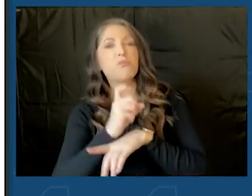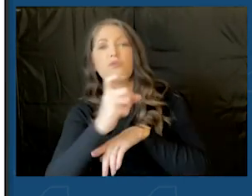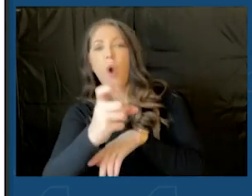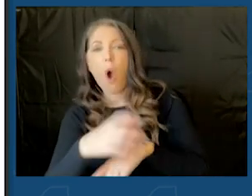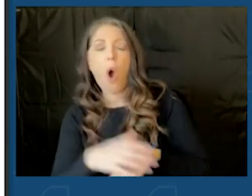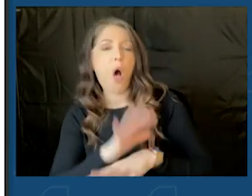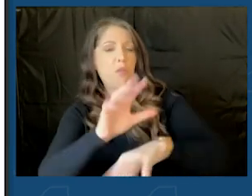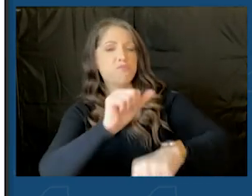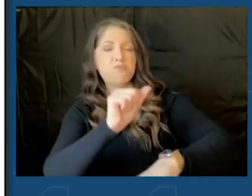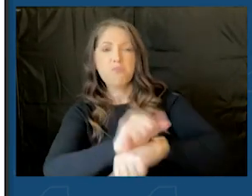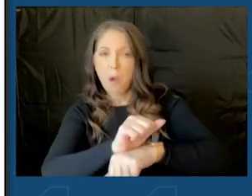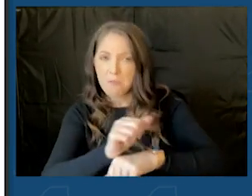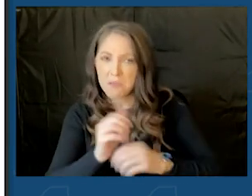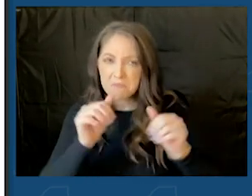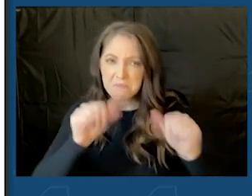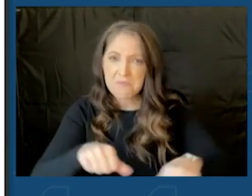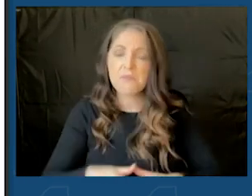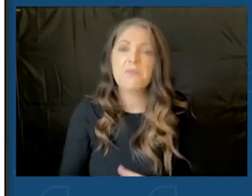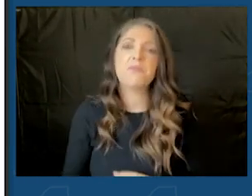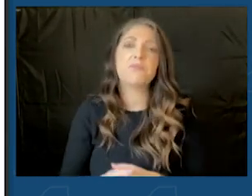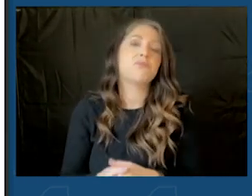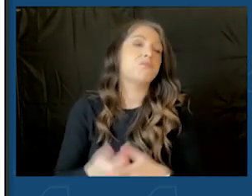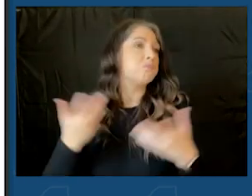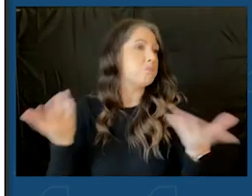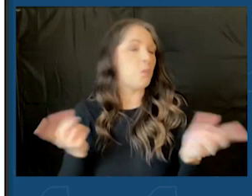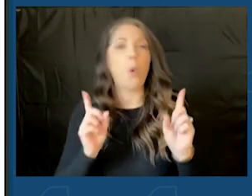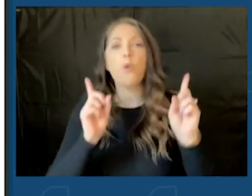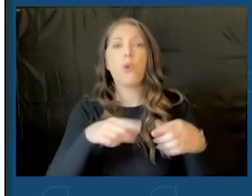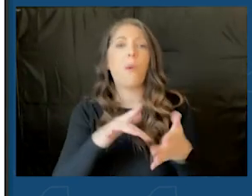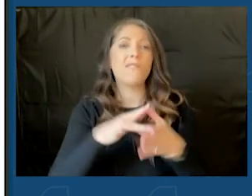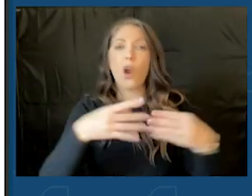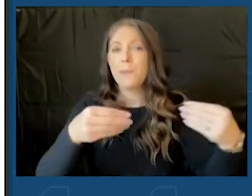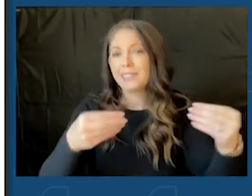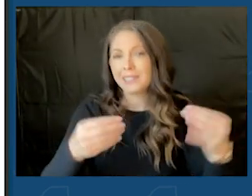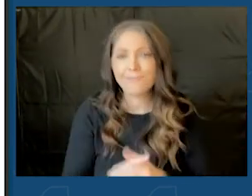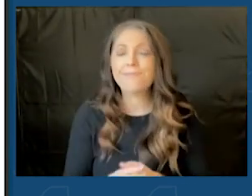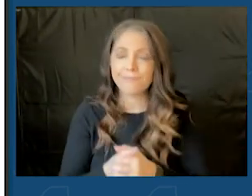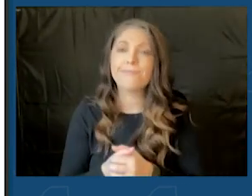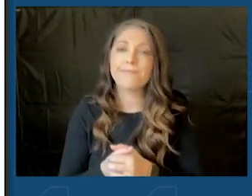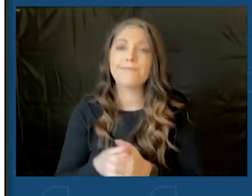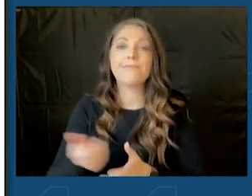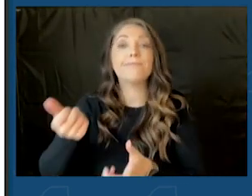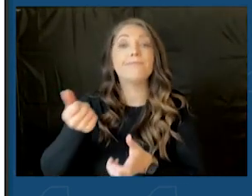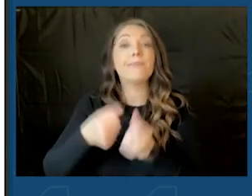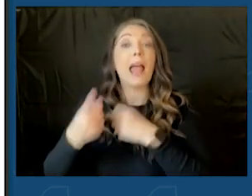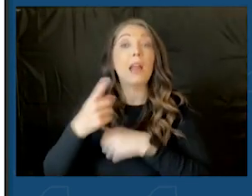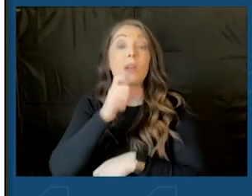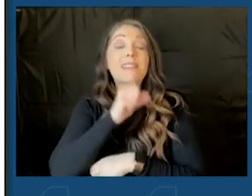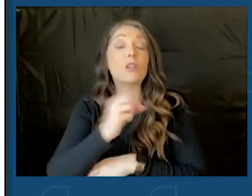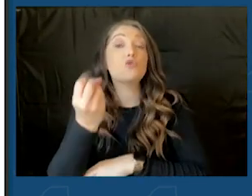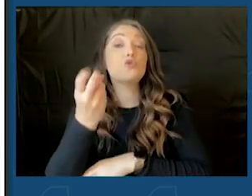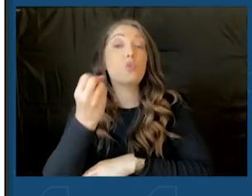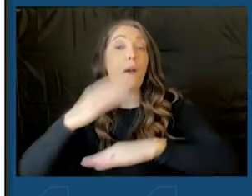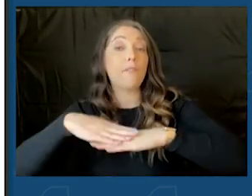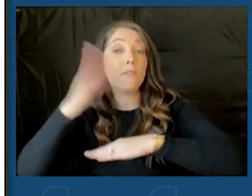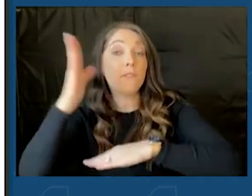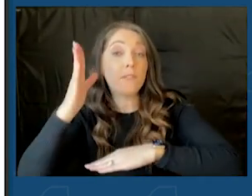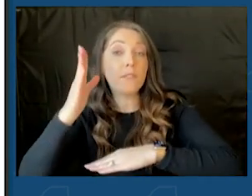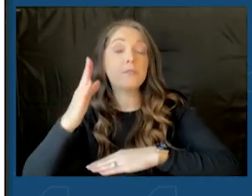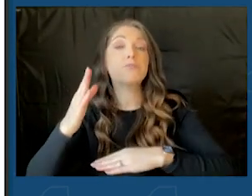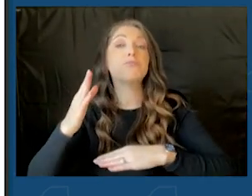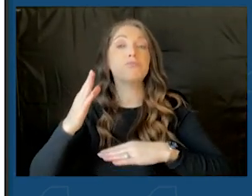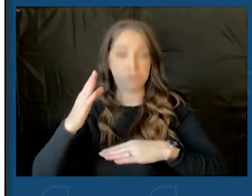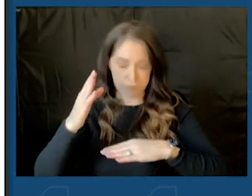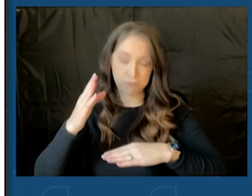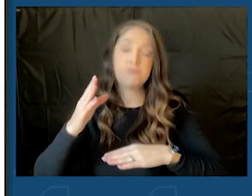doctor, or one of the countless pharmacies that we have in the neighborhood. So anyone over 12 and up is eligible to receive the Pfizer booster. I